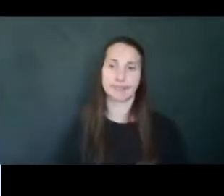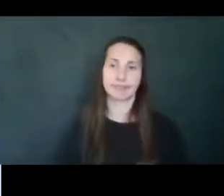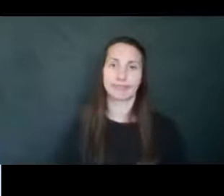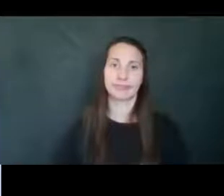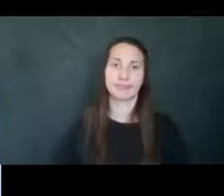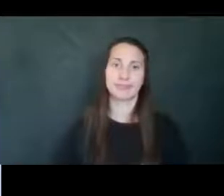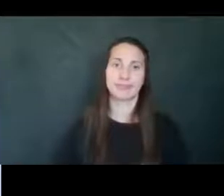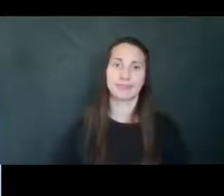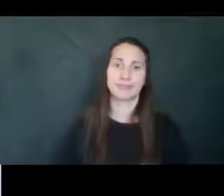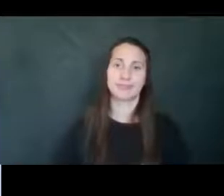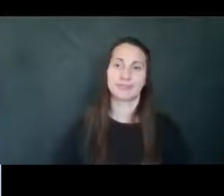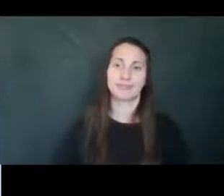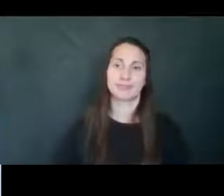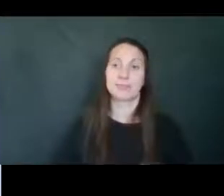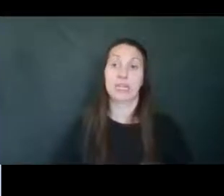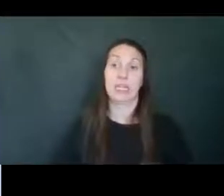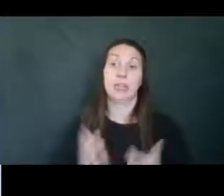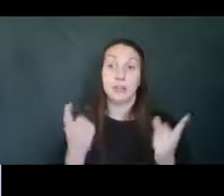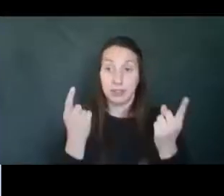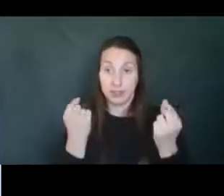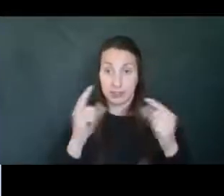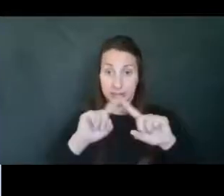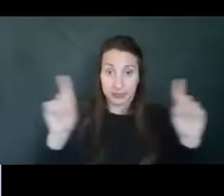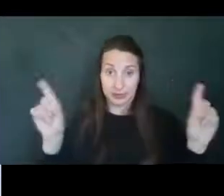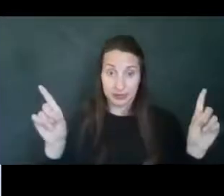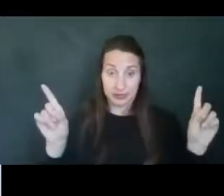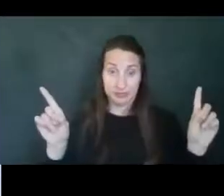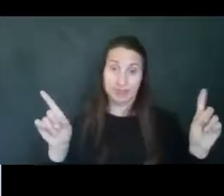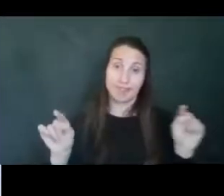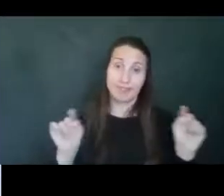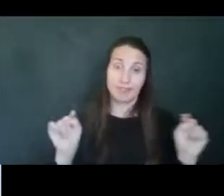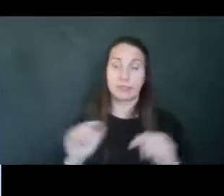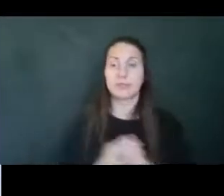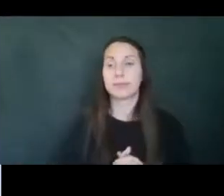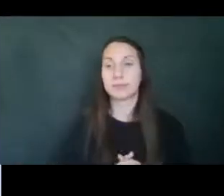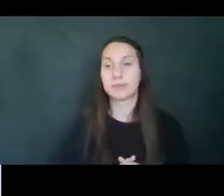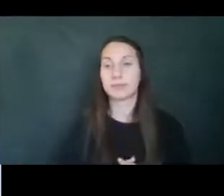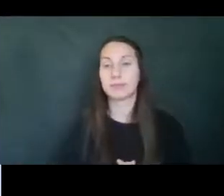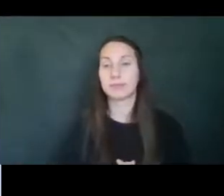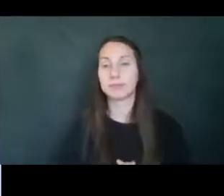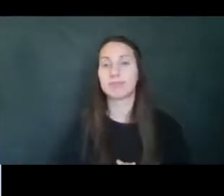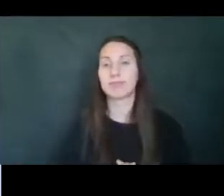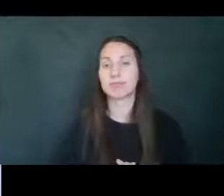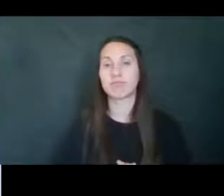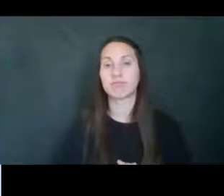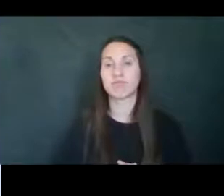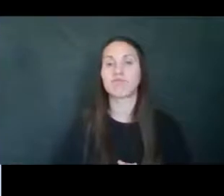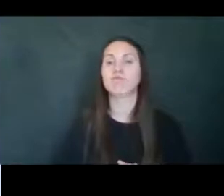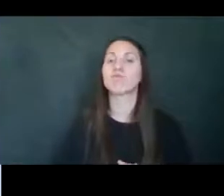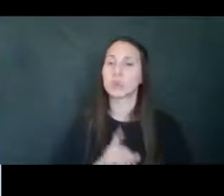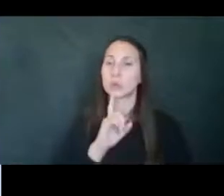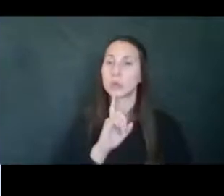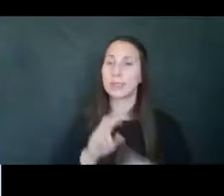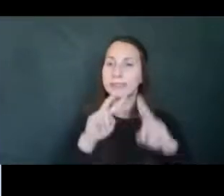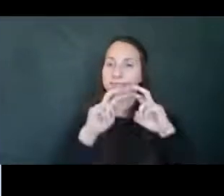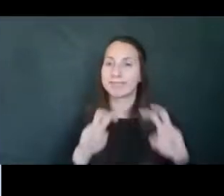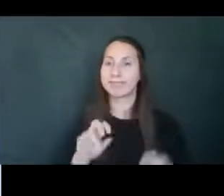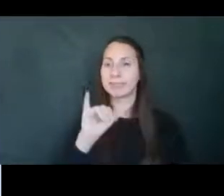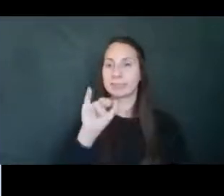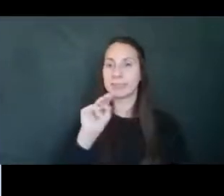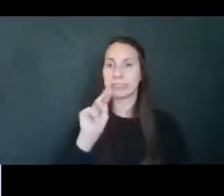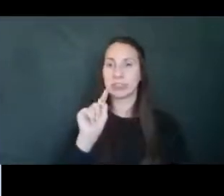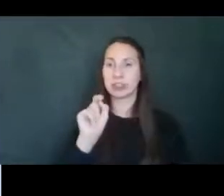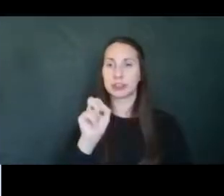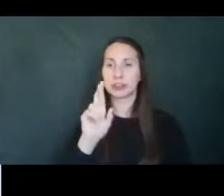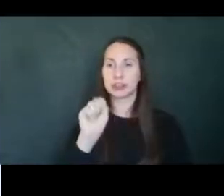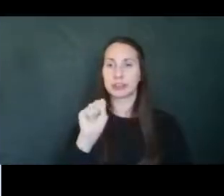What we would do differently, definitely, is looking at intersectionality a little differently. Who is